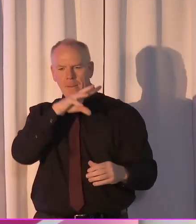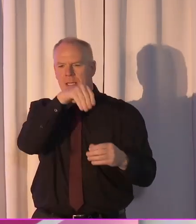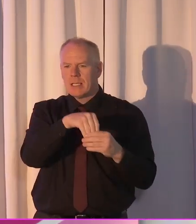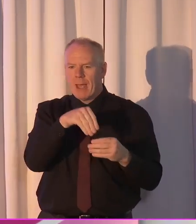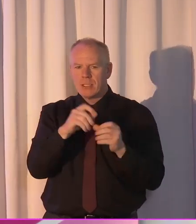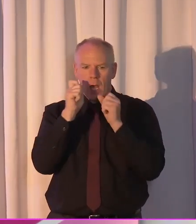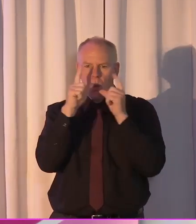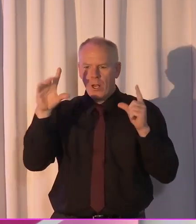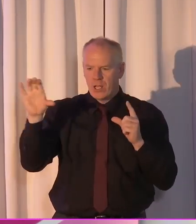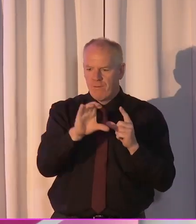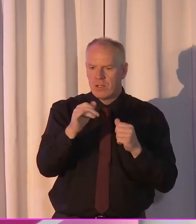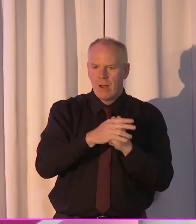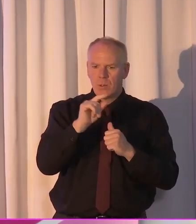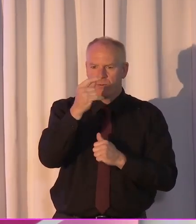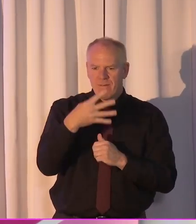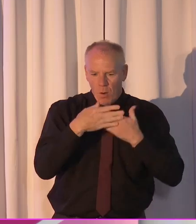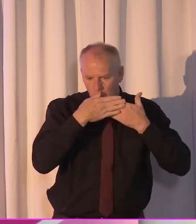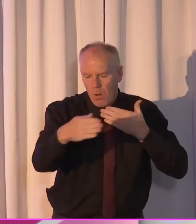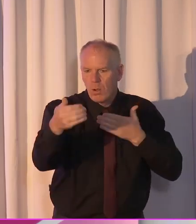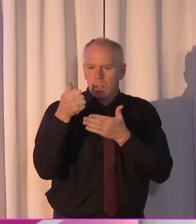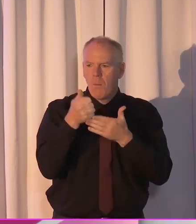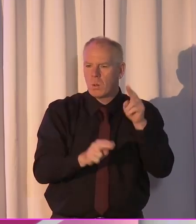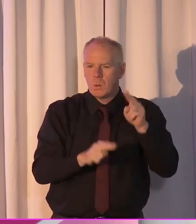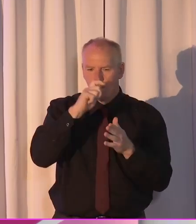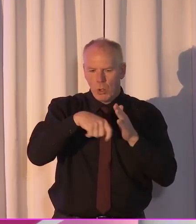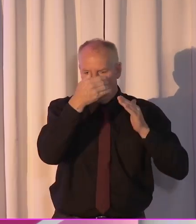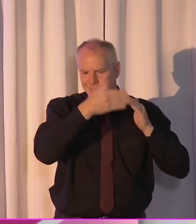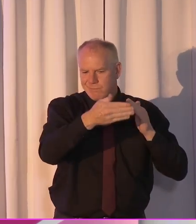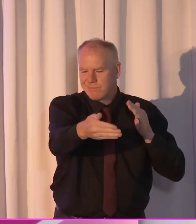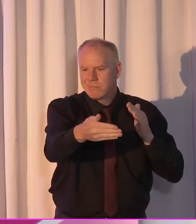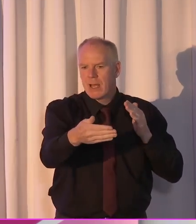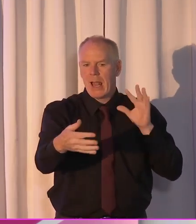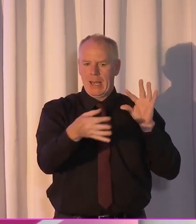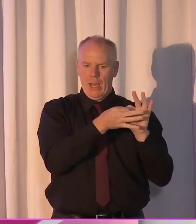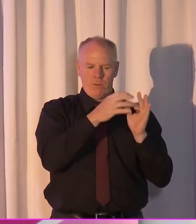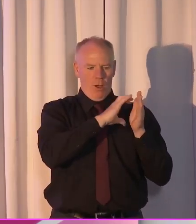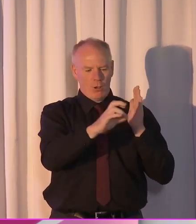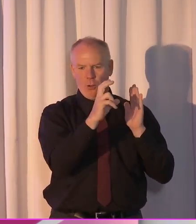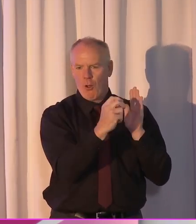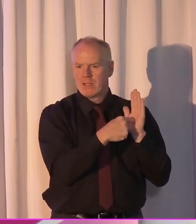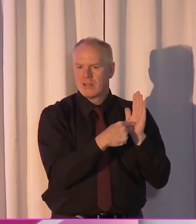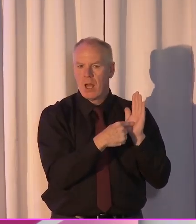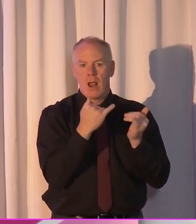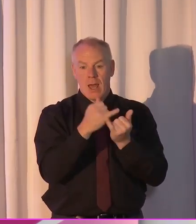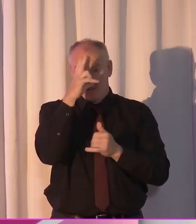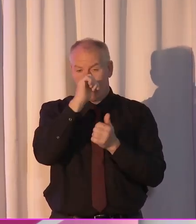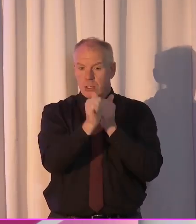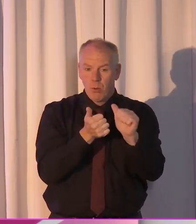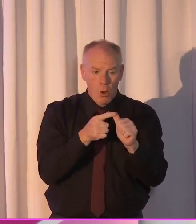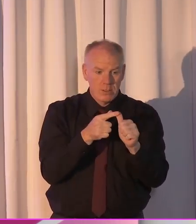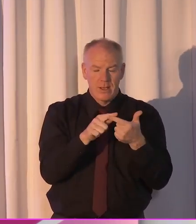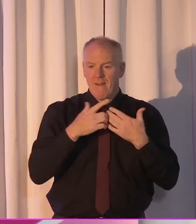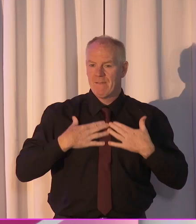Fund 2024 will support a range of new projects relevant to Article 30, such as sport,